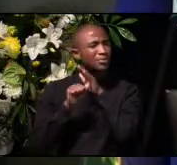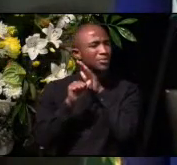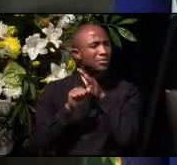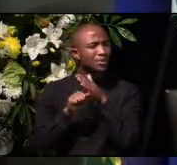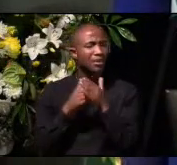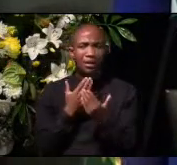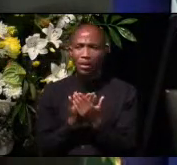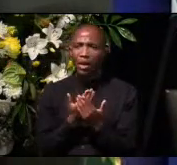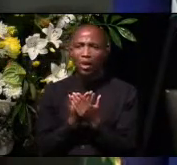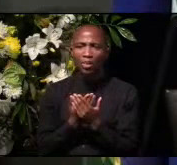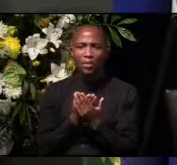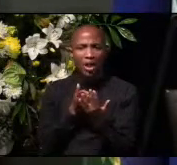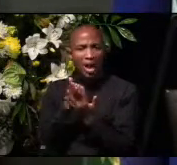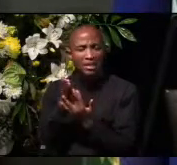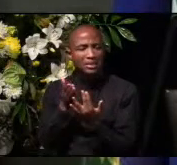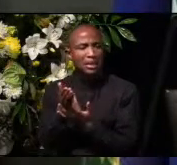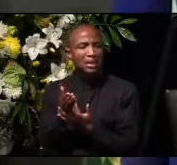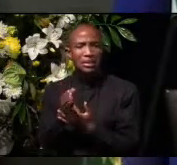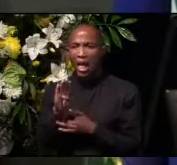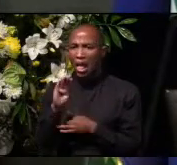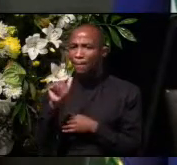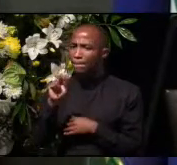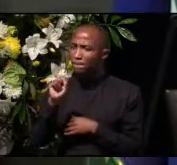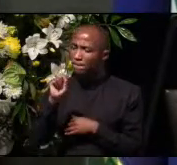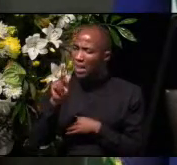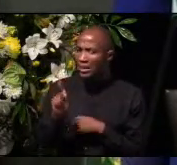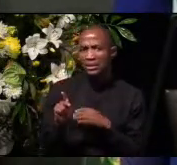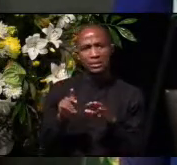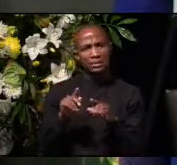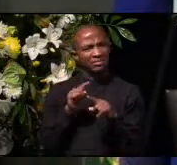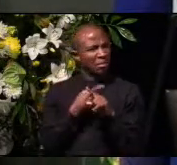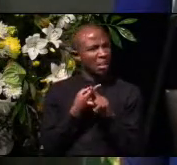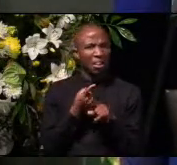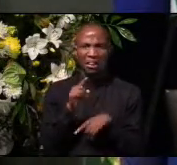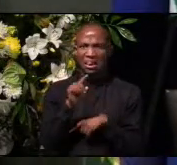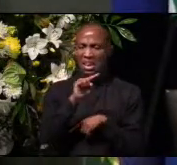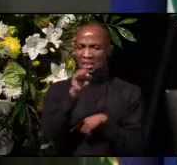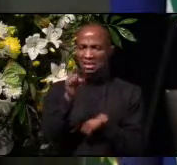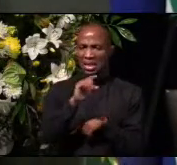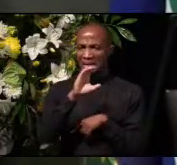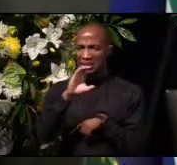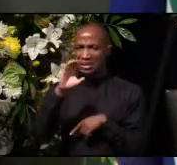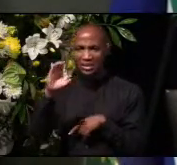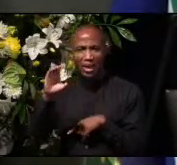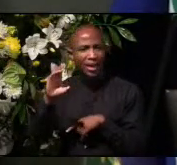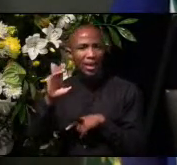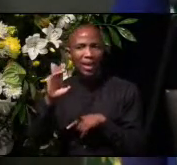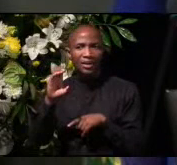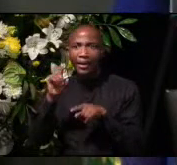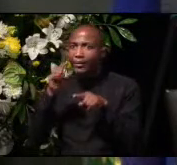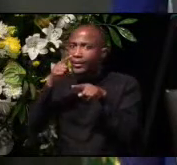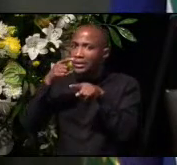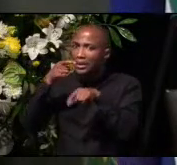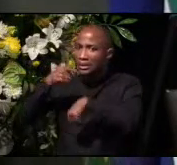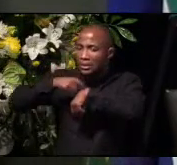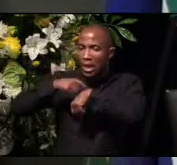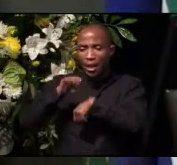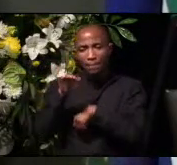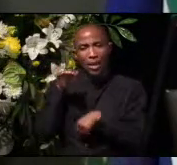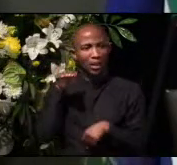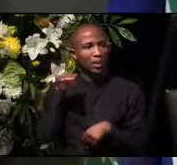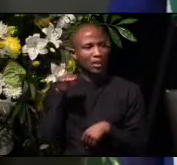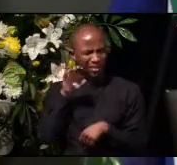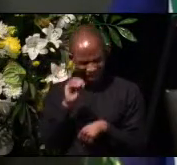access to banking zcc the church and and timing Bank they have a